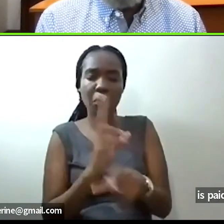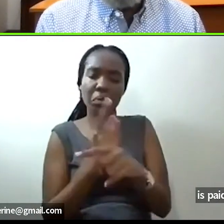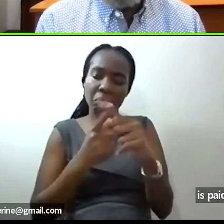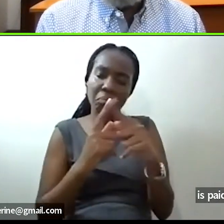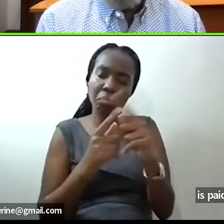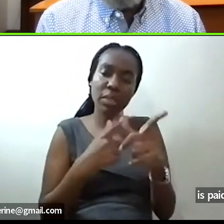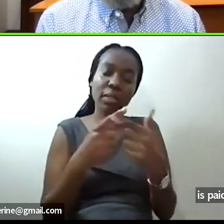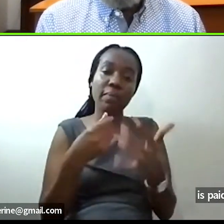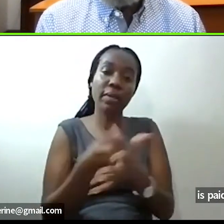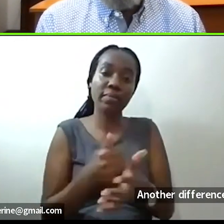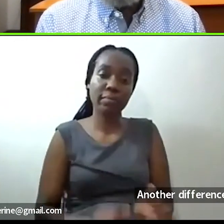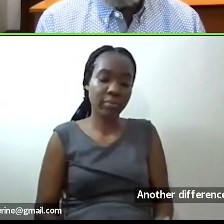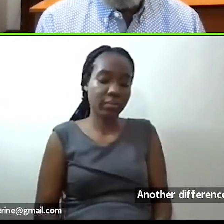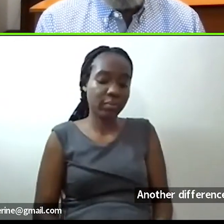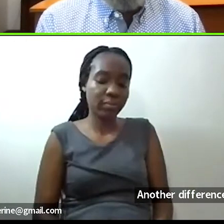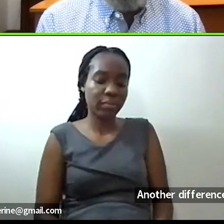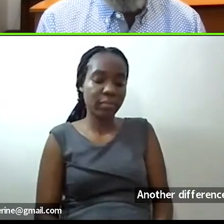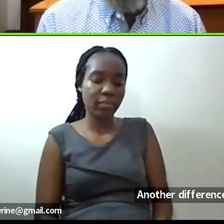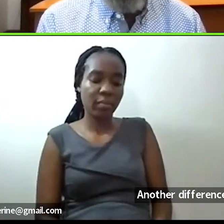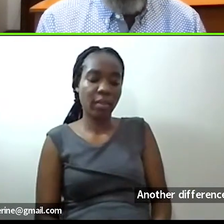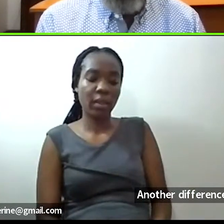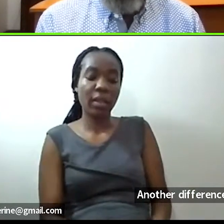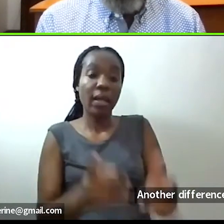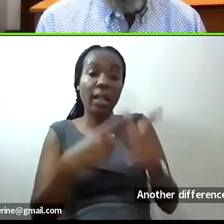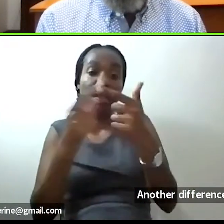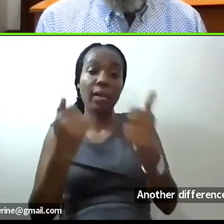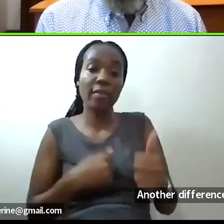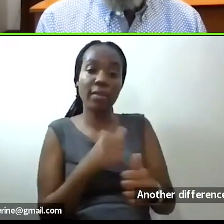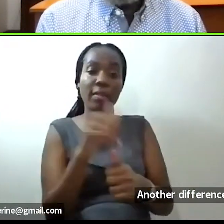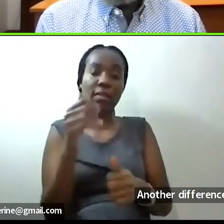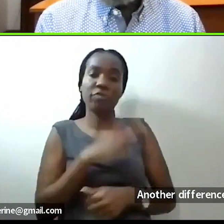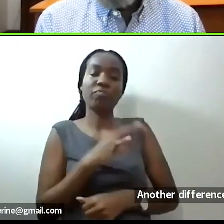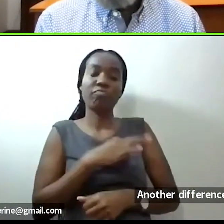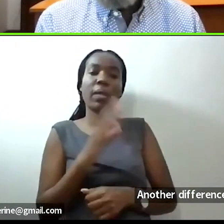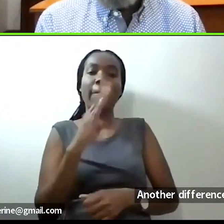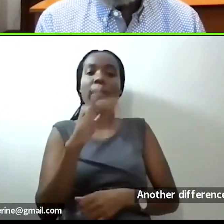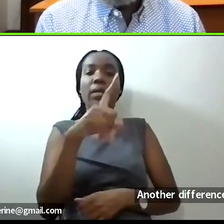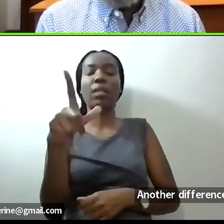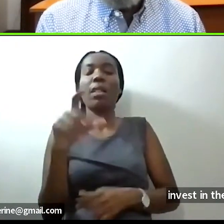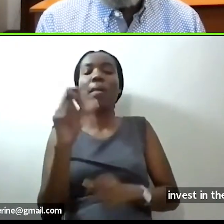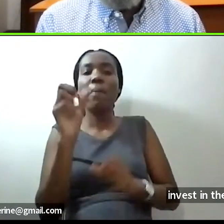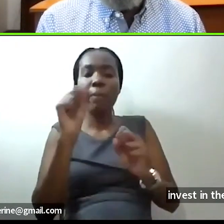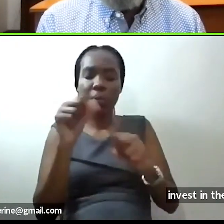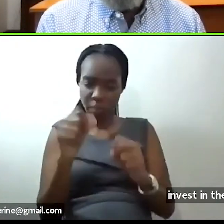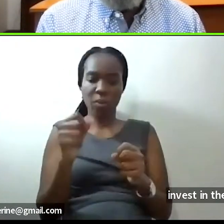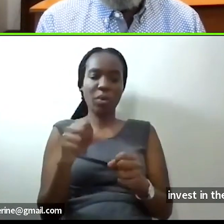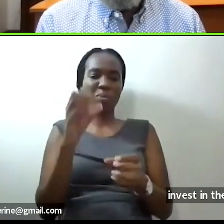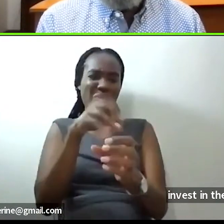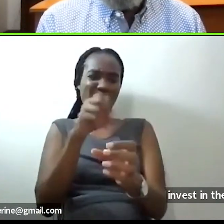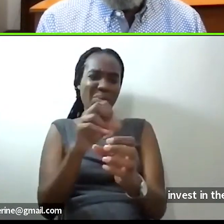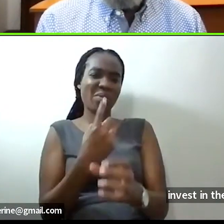can invest in the bills is 100,000 Kenya shillings, while for the bonds is 50,000